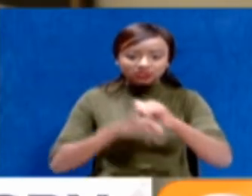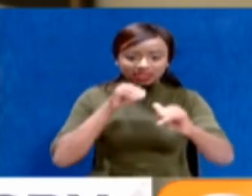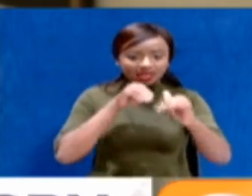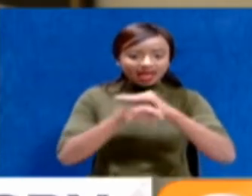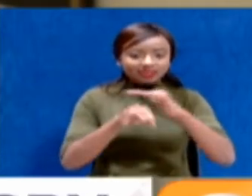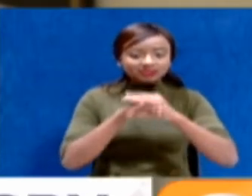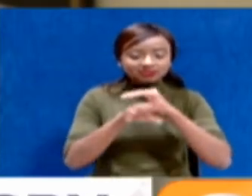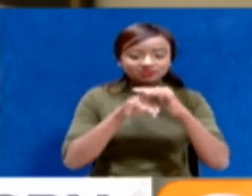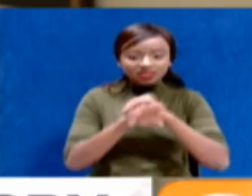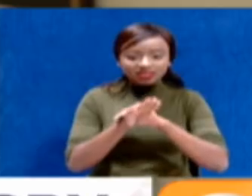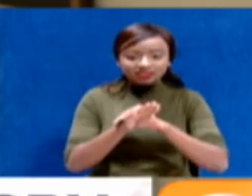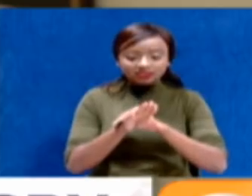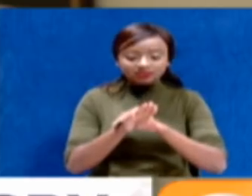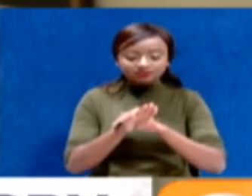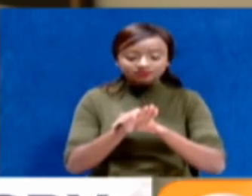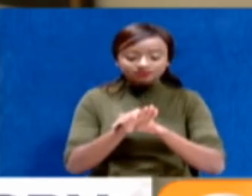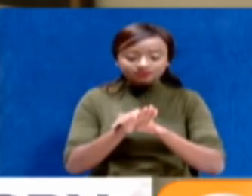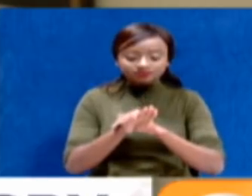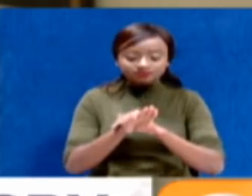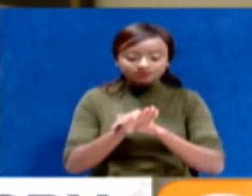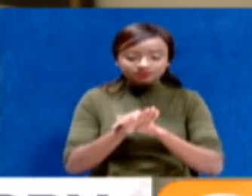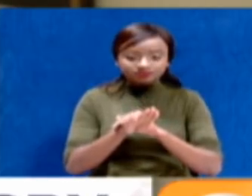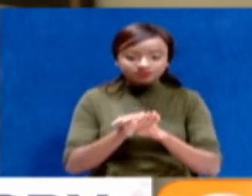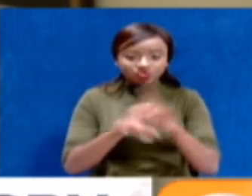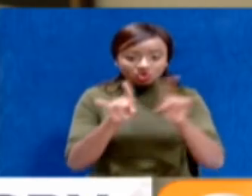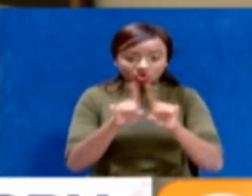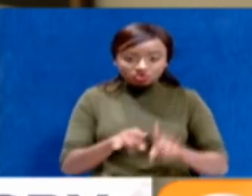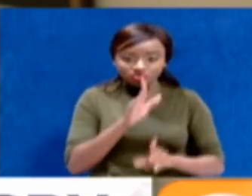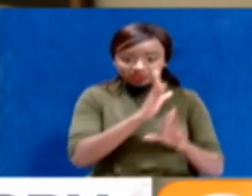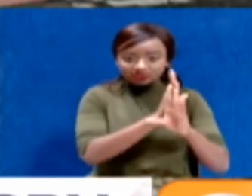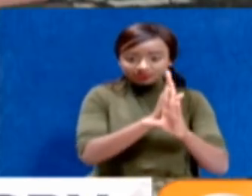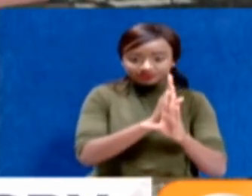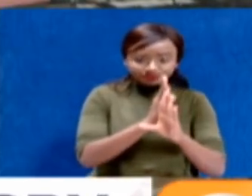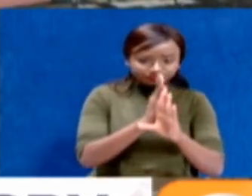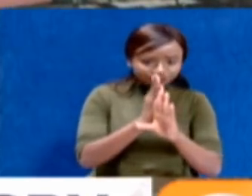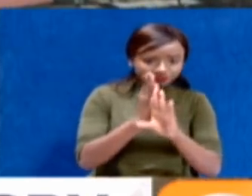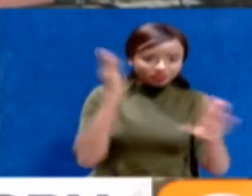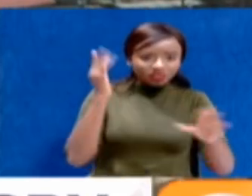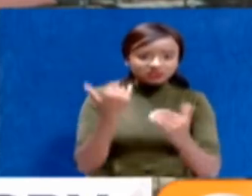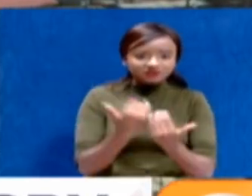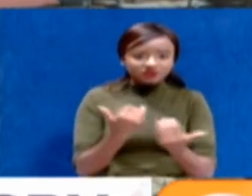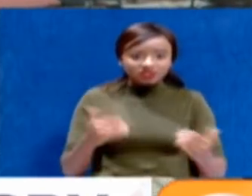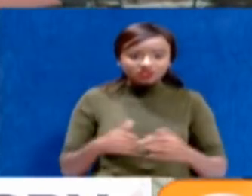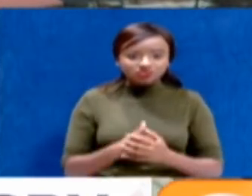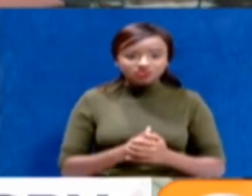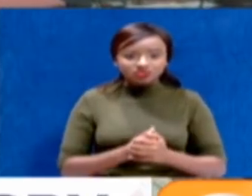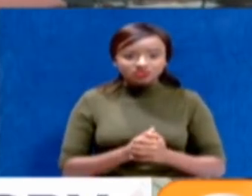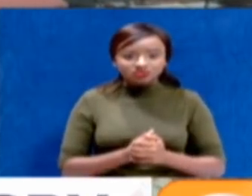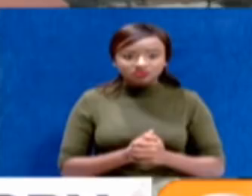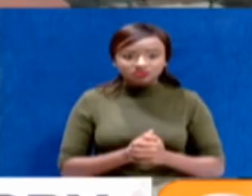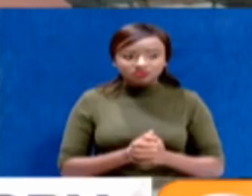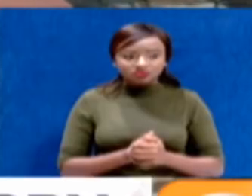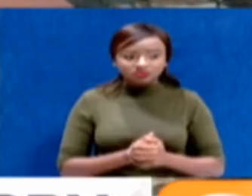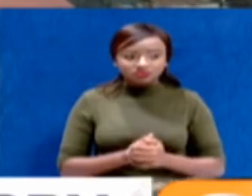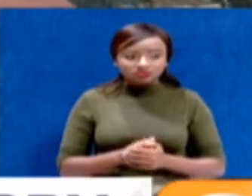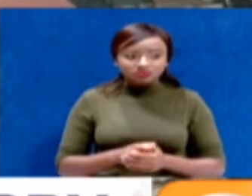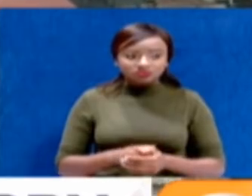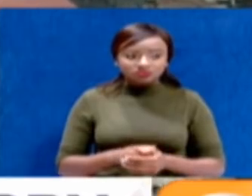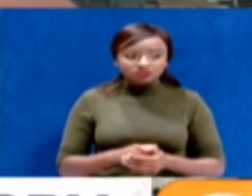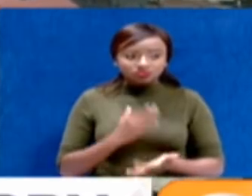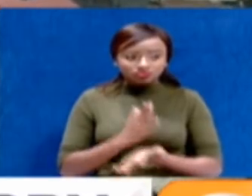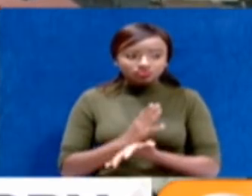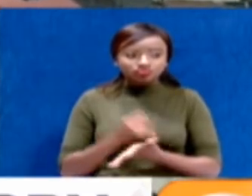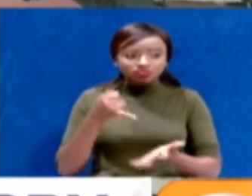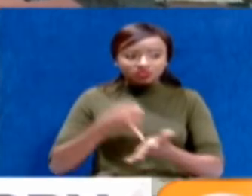accessibility, the ability for the kids to get out to some of the projects that involve rugby camps